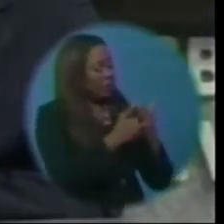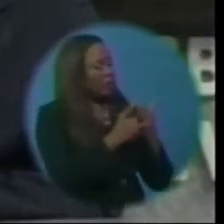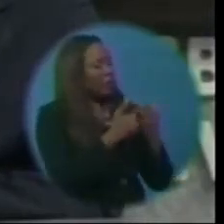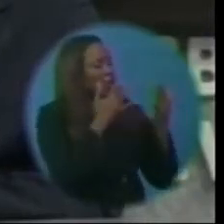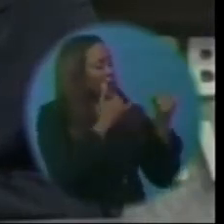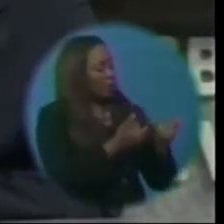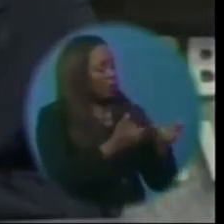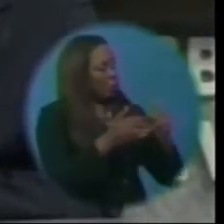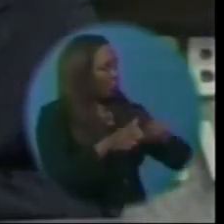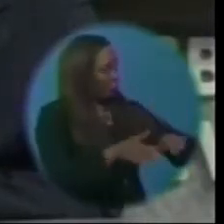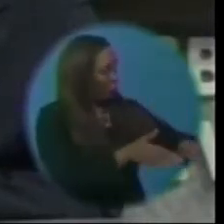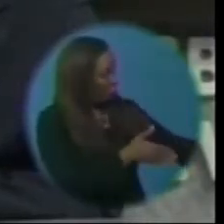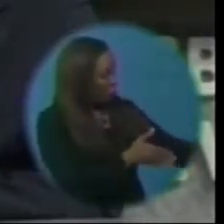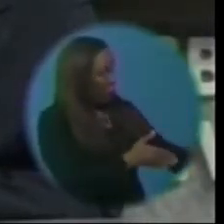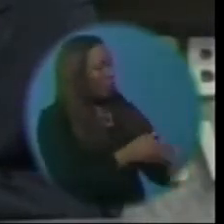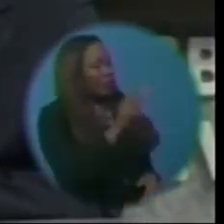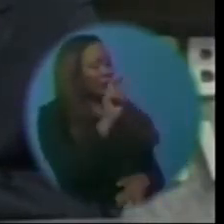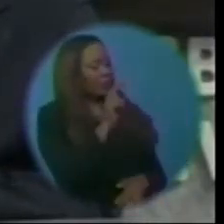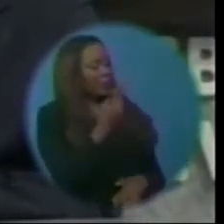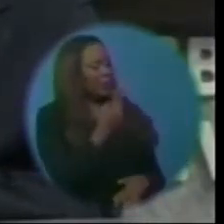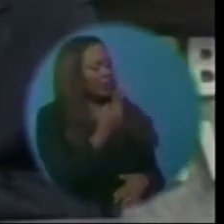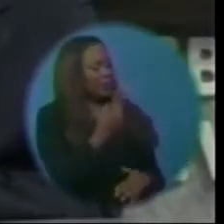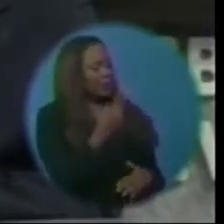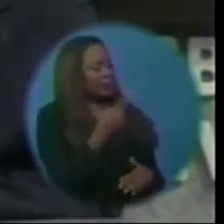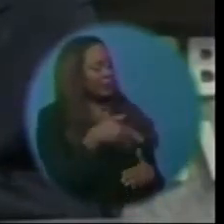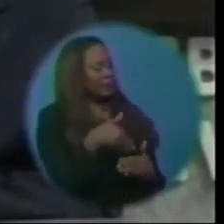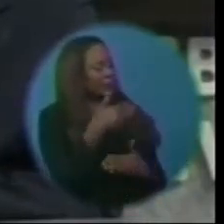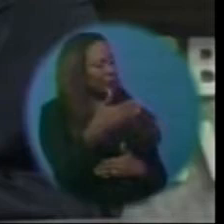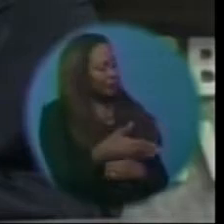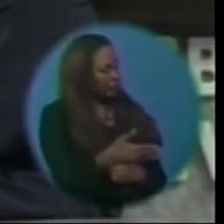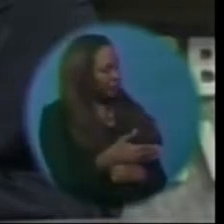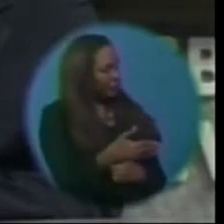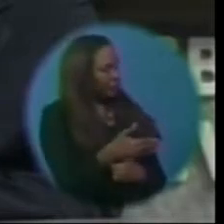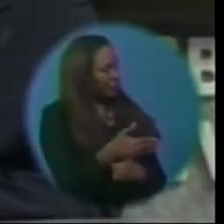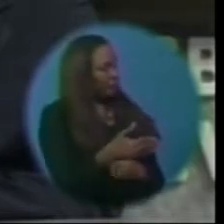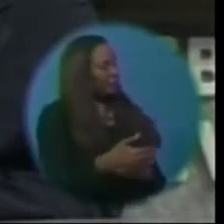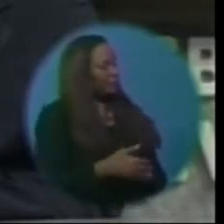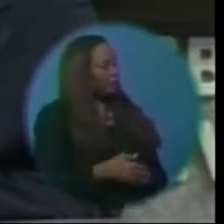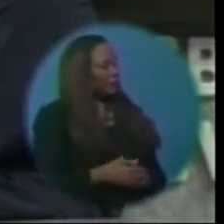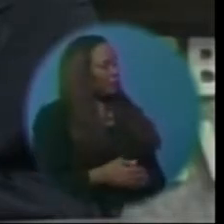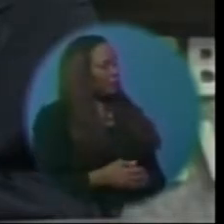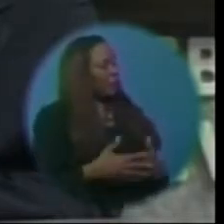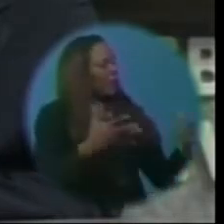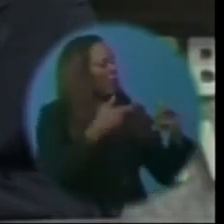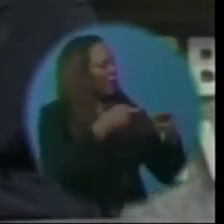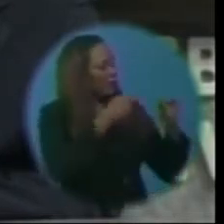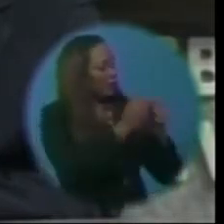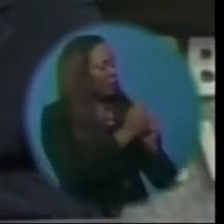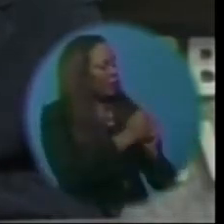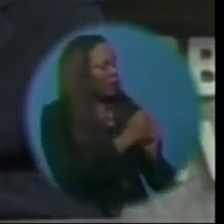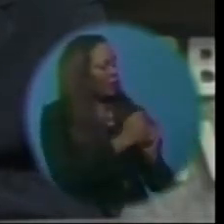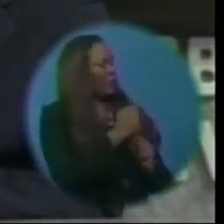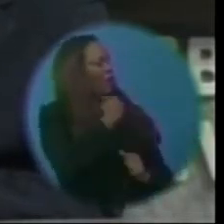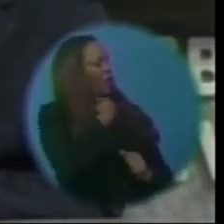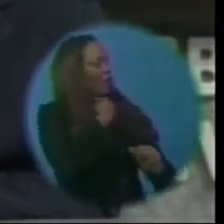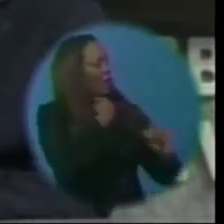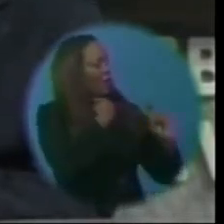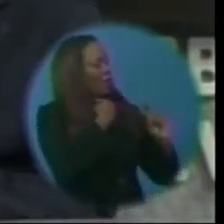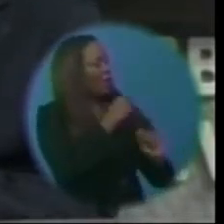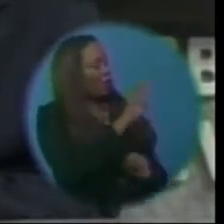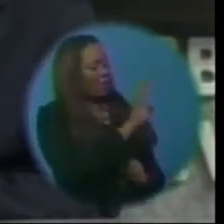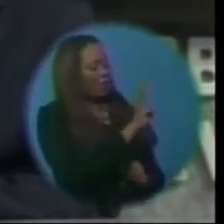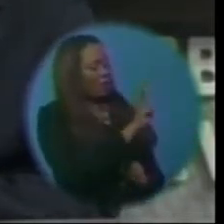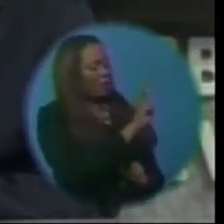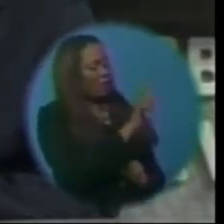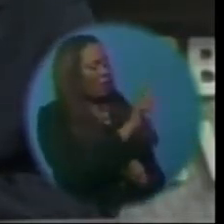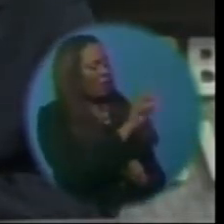of the first stage, or the second step of the first stage, which is about dealing with the blockage. Right. We can only do that by examining what we have